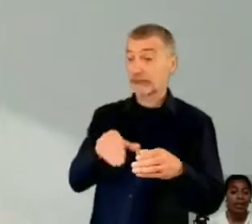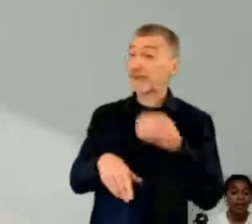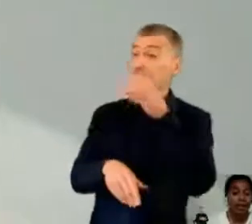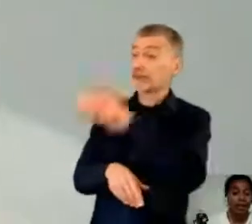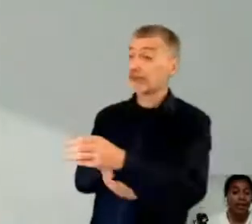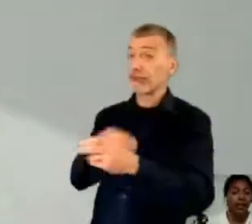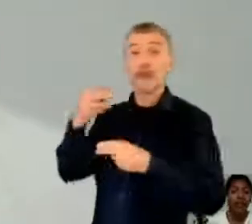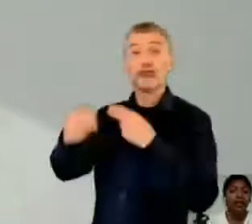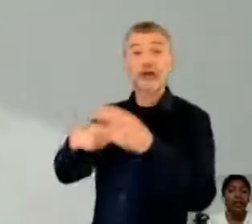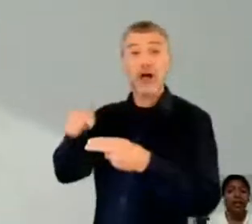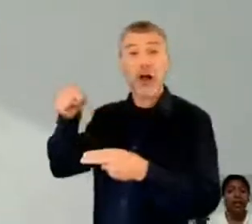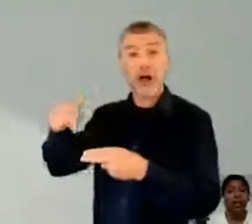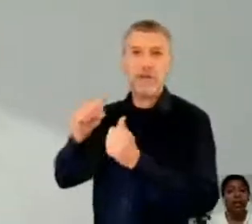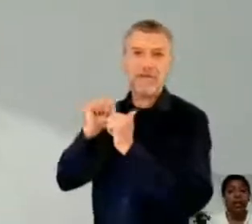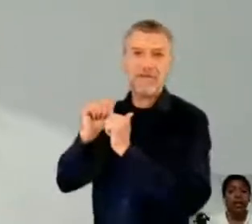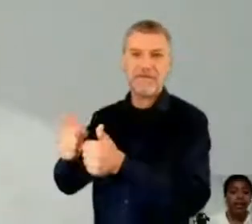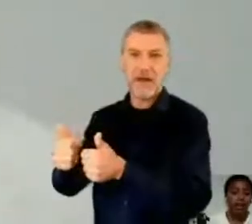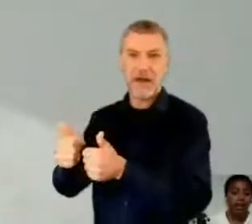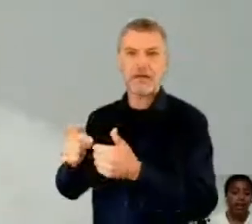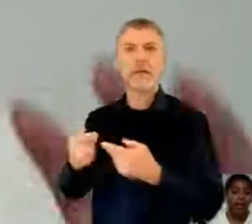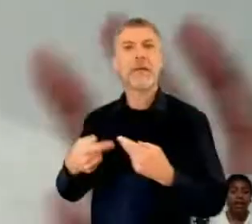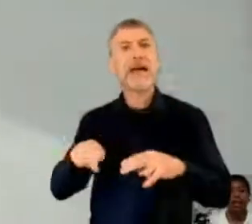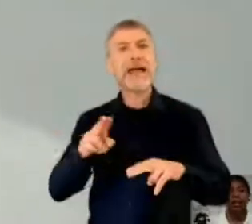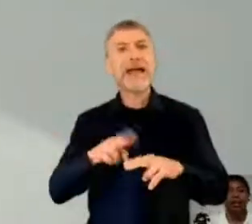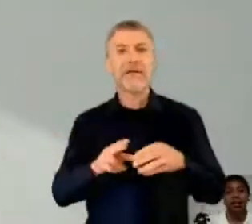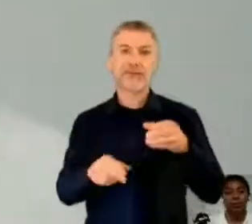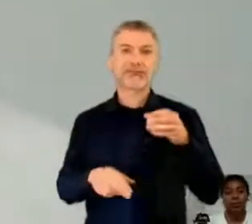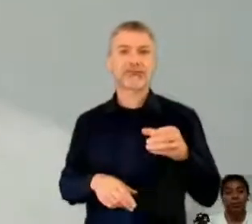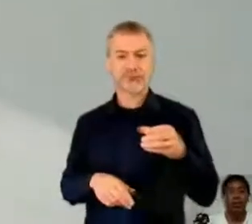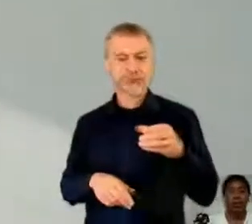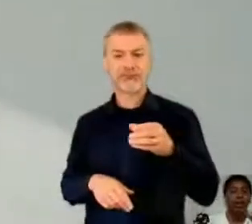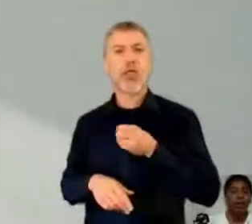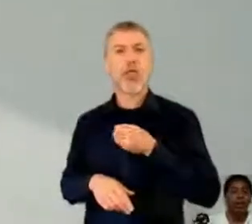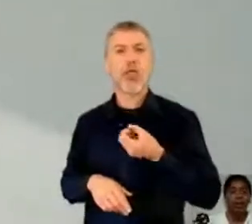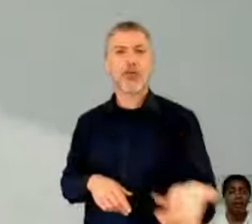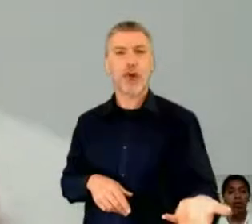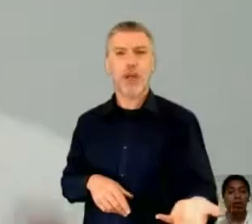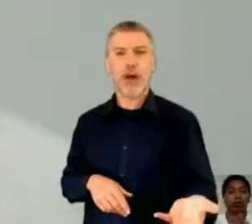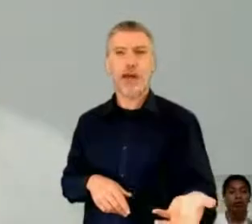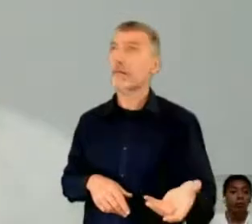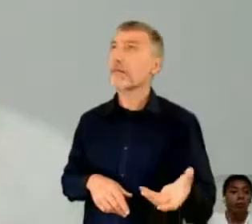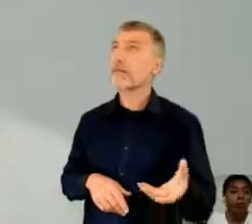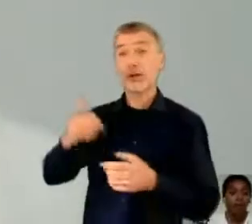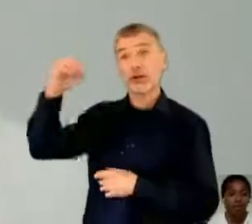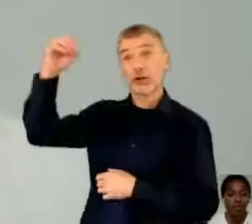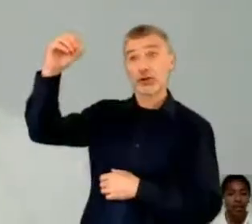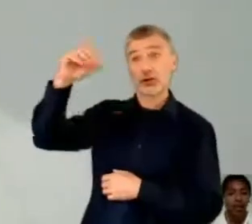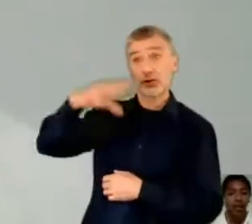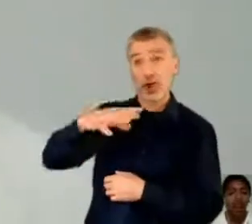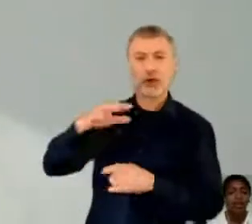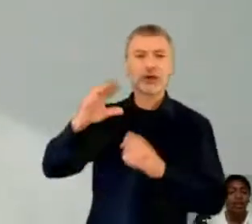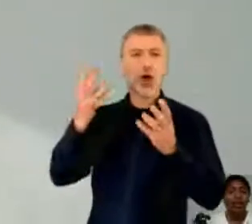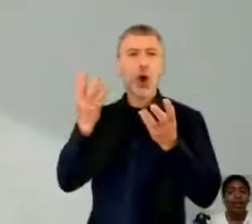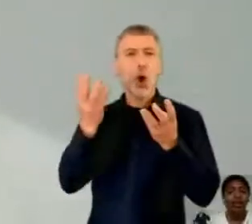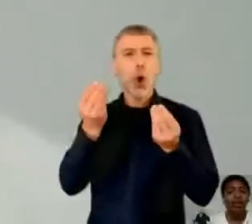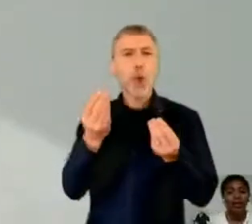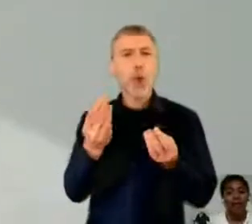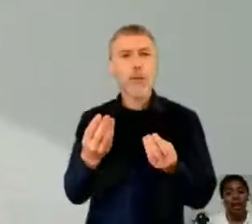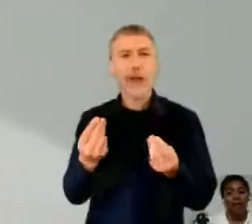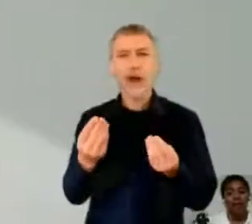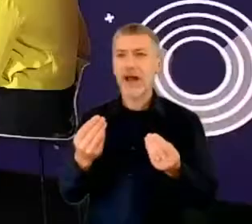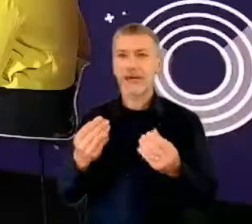gets littered, then with the sun and the humidity and the heat and all your environmental stimuli,